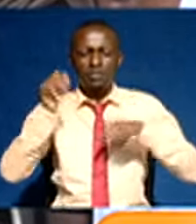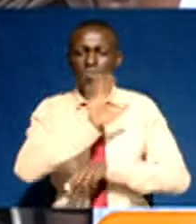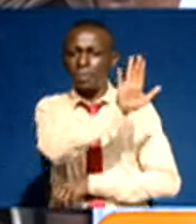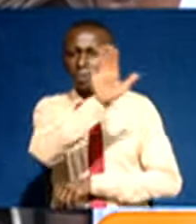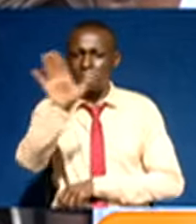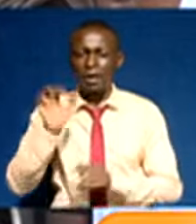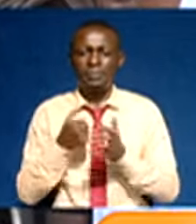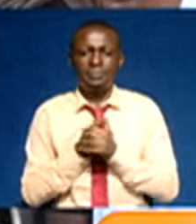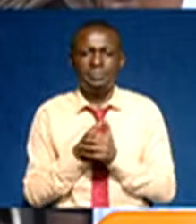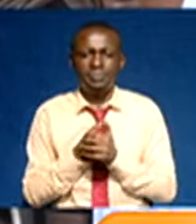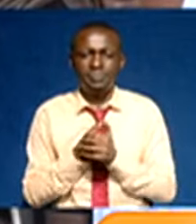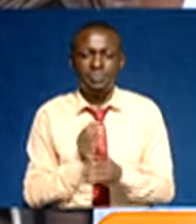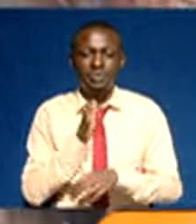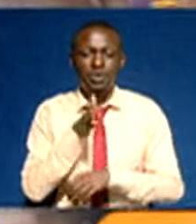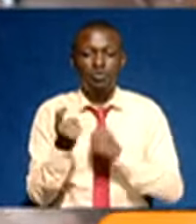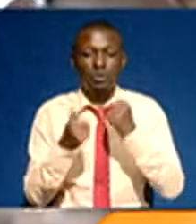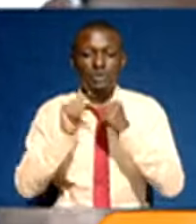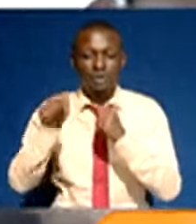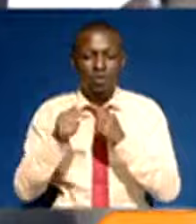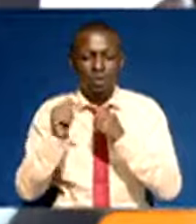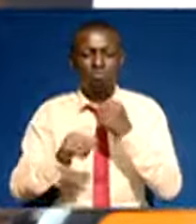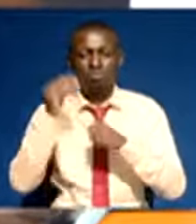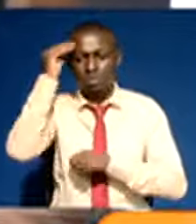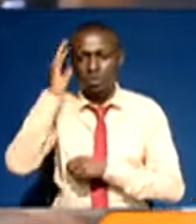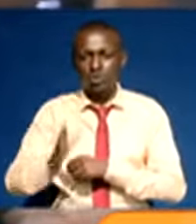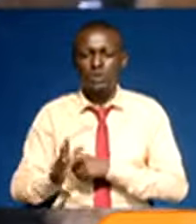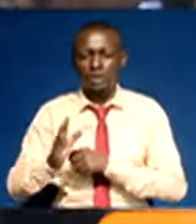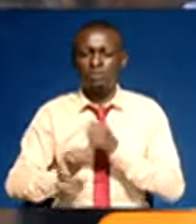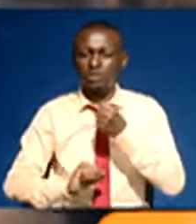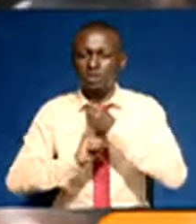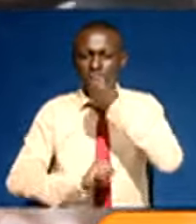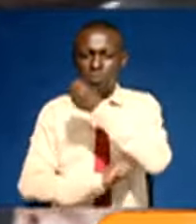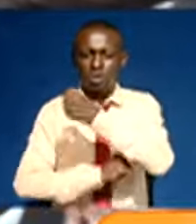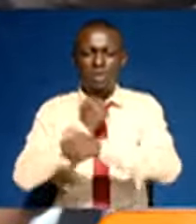has sponsored more than 60,000 students since its inception